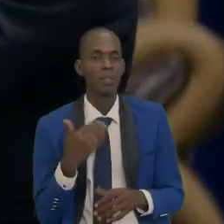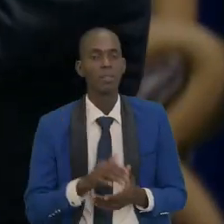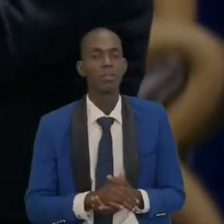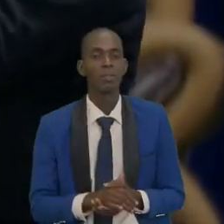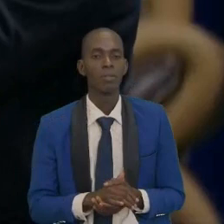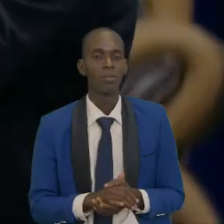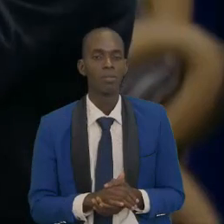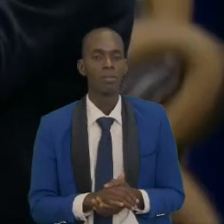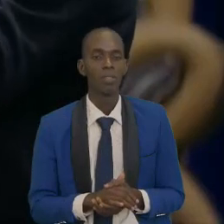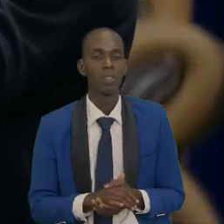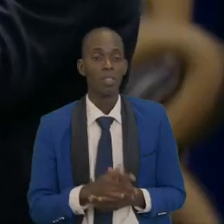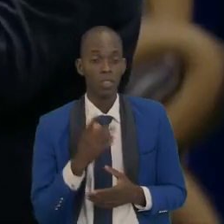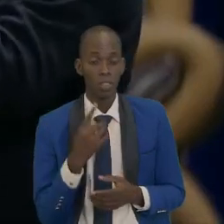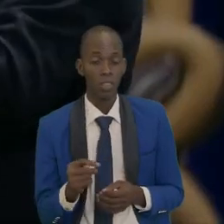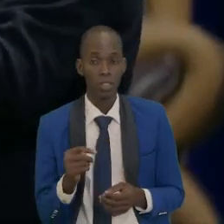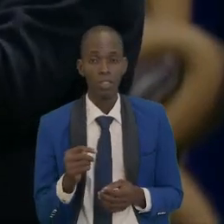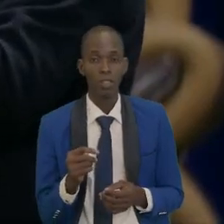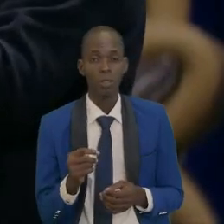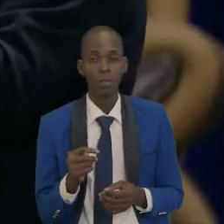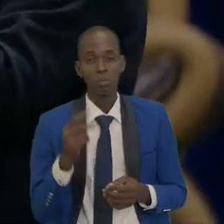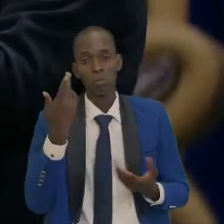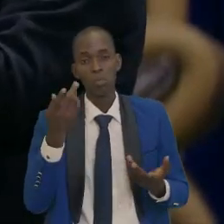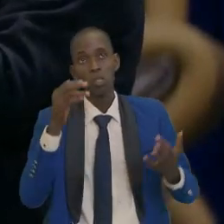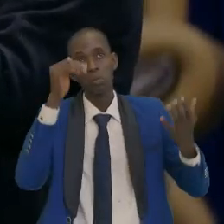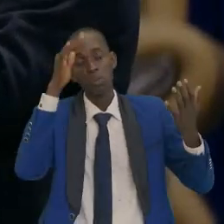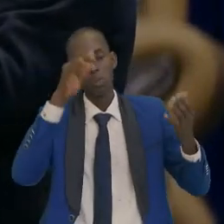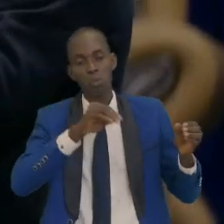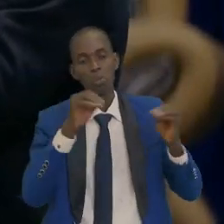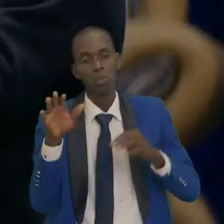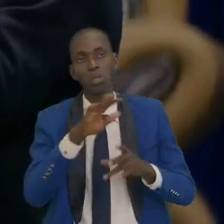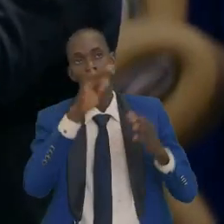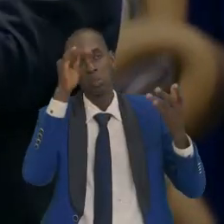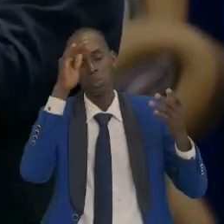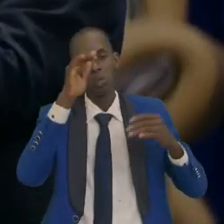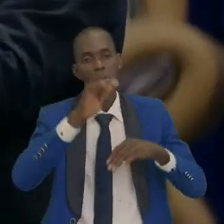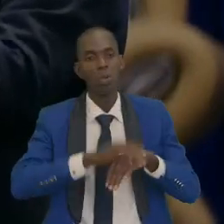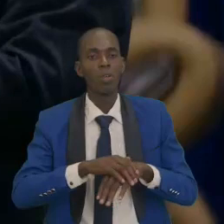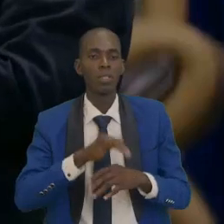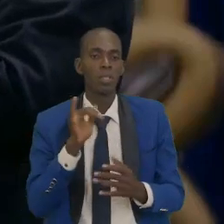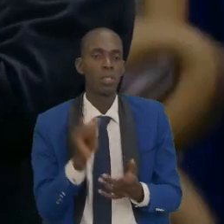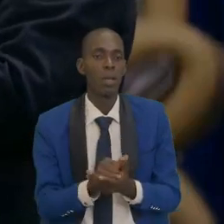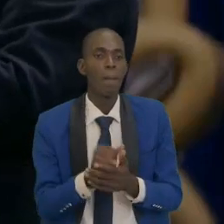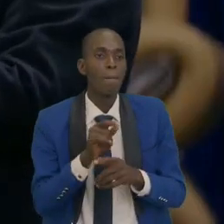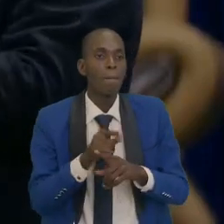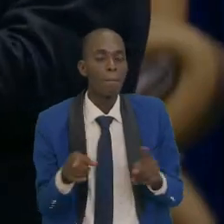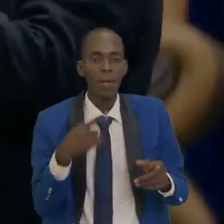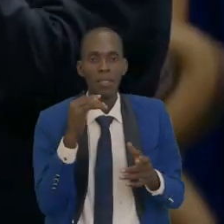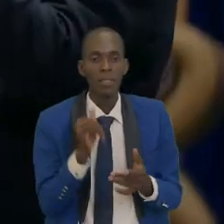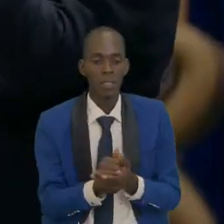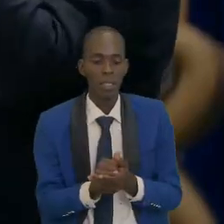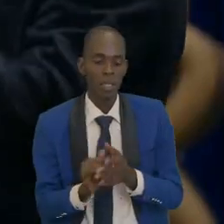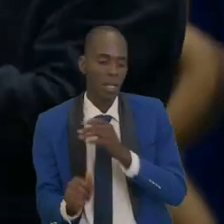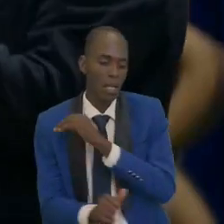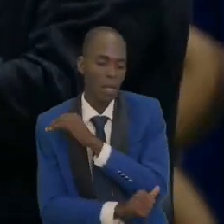the base their expectation on that but it says Abraham